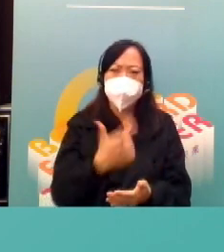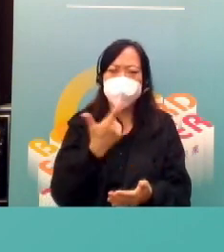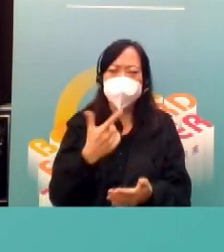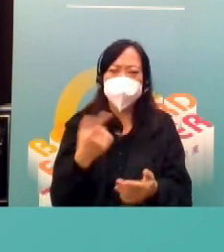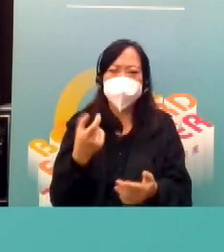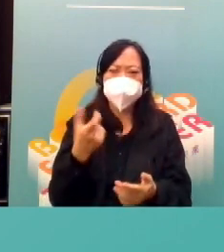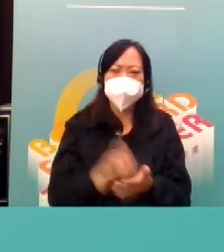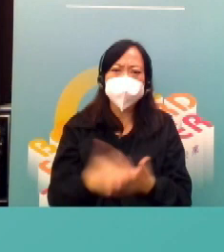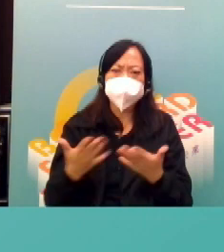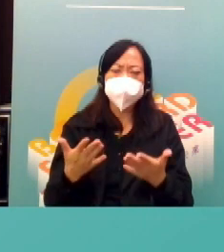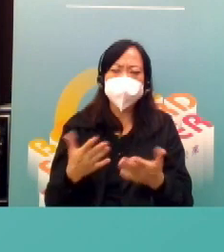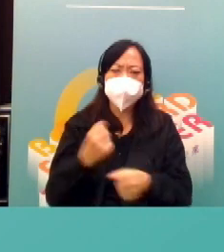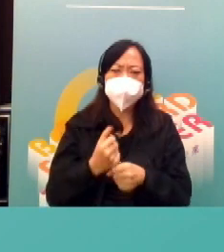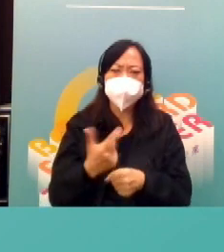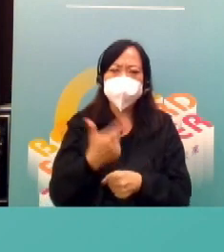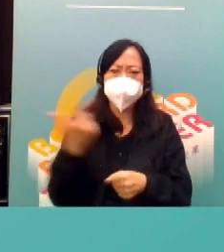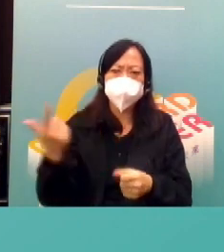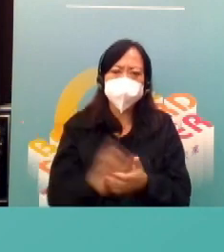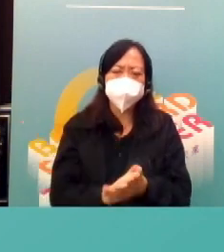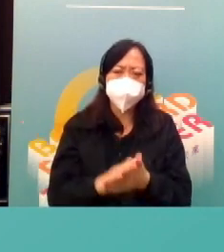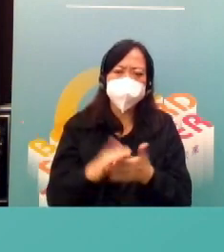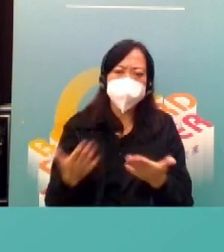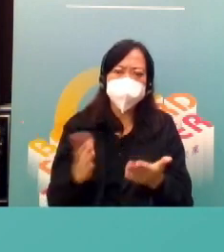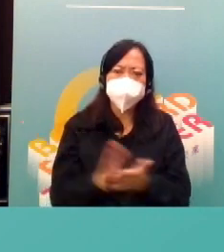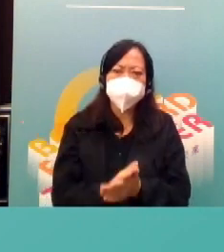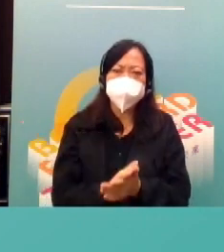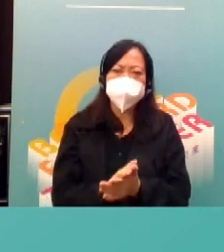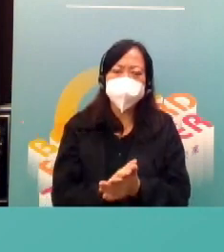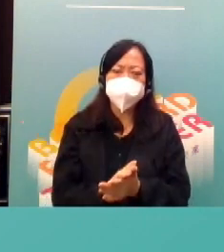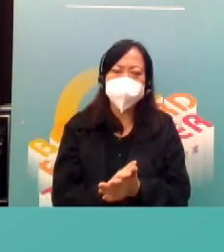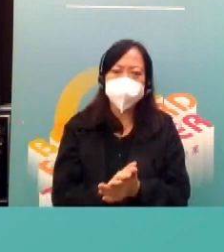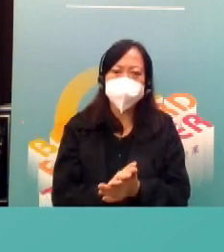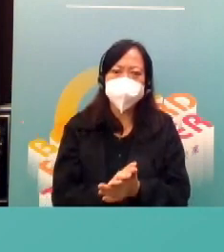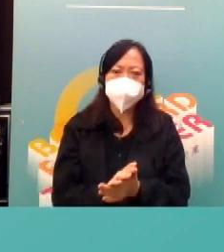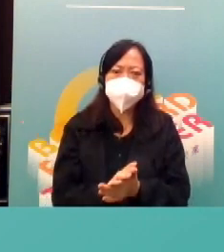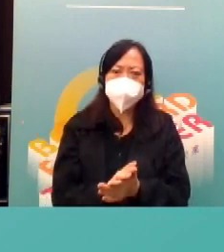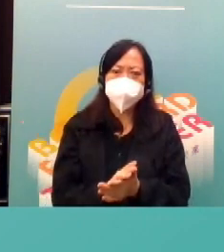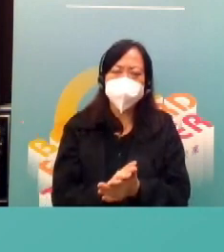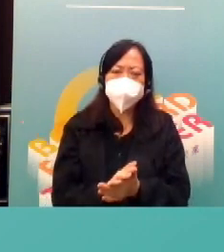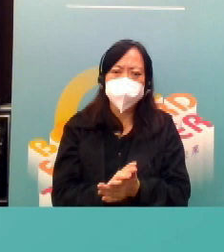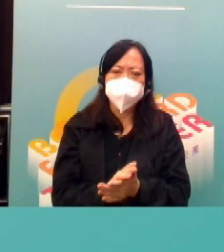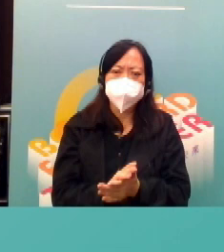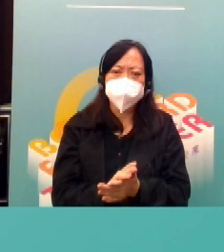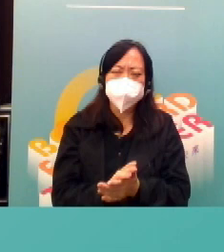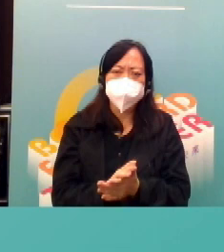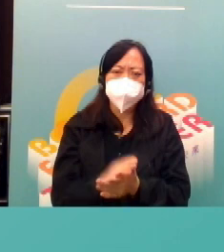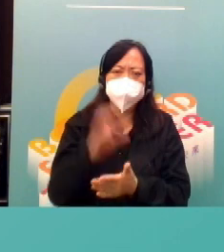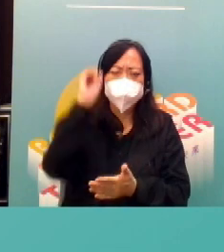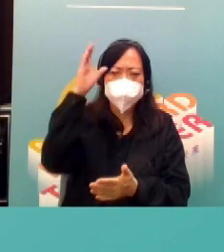bodies to structure these contracts to be commissioned this way. So, on that point about the